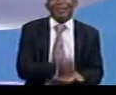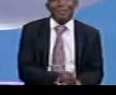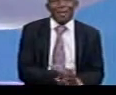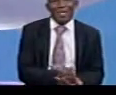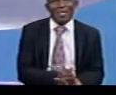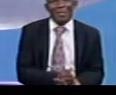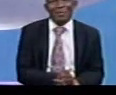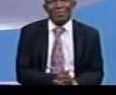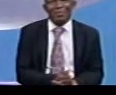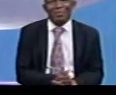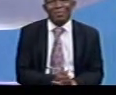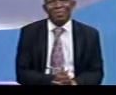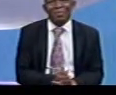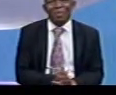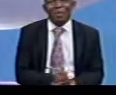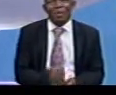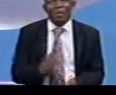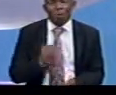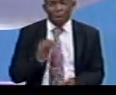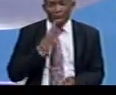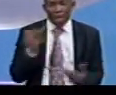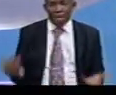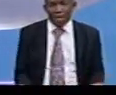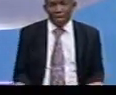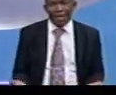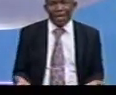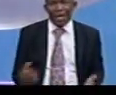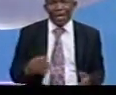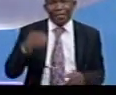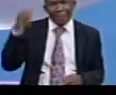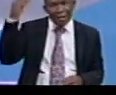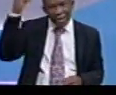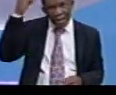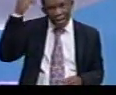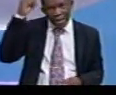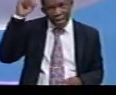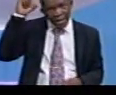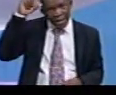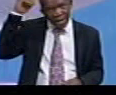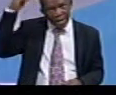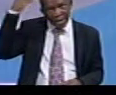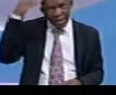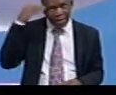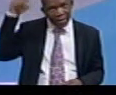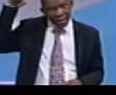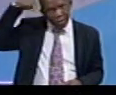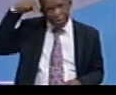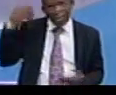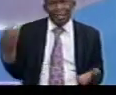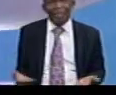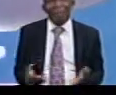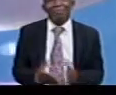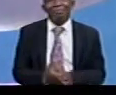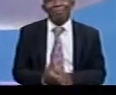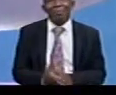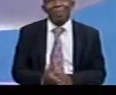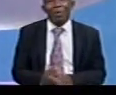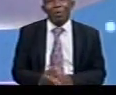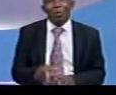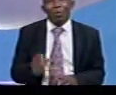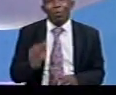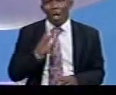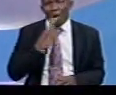amen. We here at the Alpha location, at the capital city of Nigeria, Abuja, we are